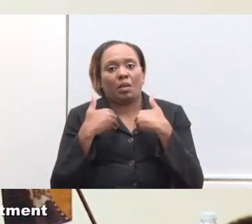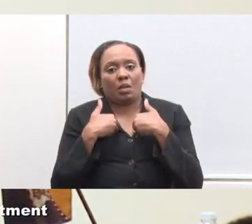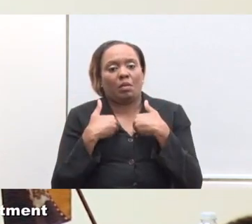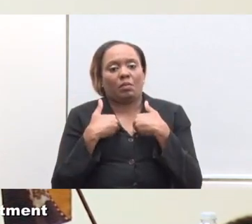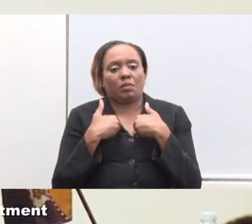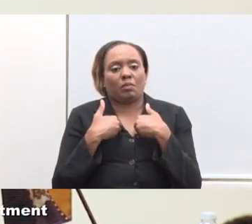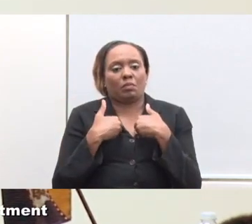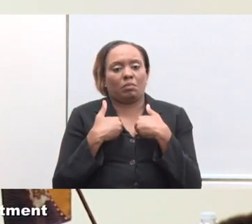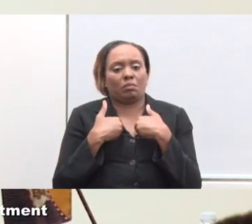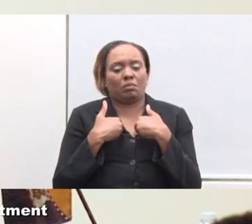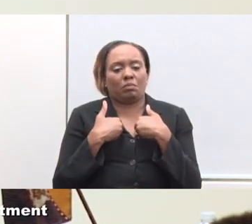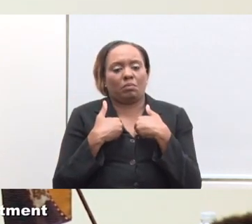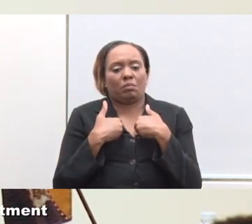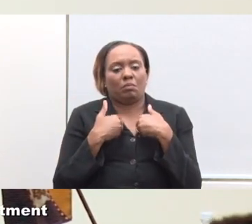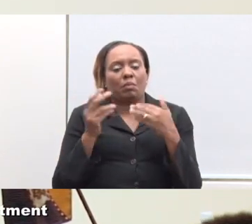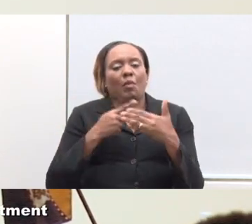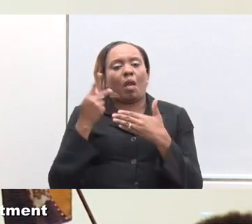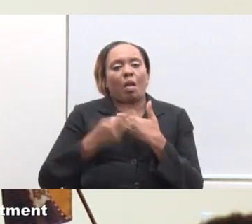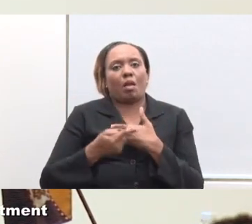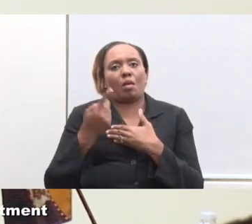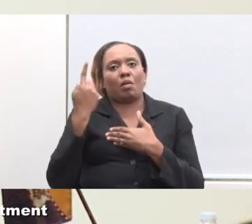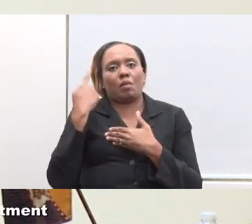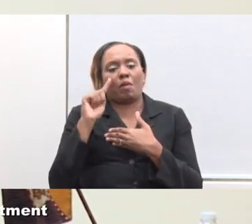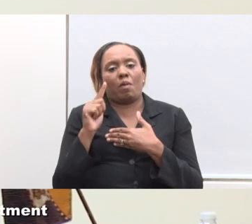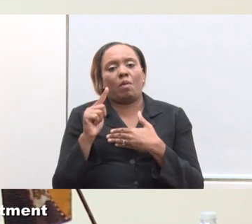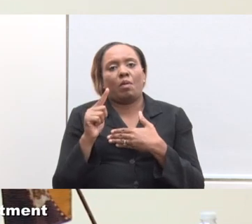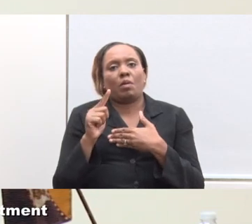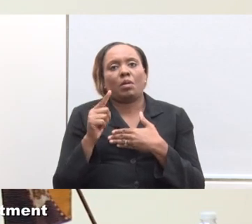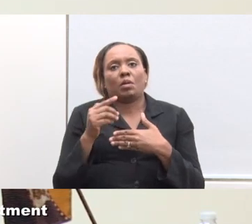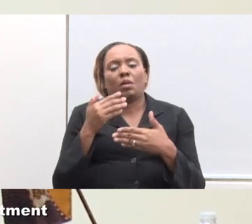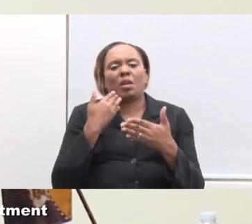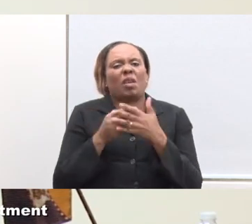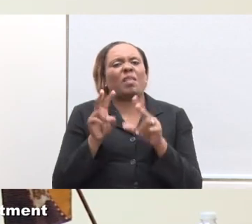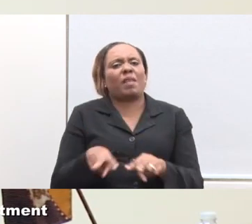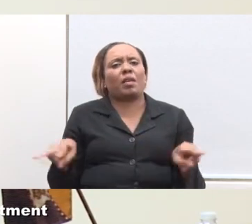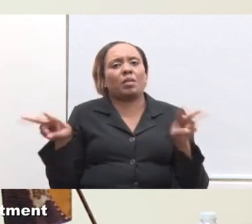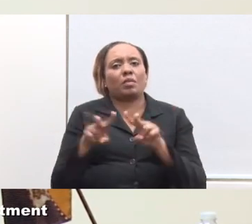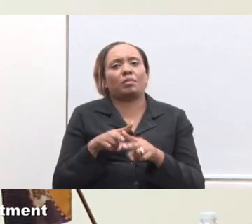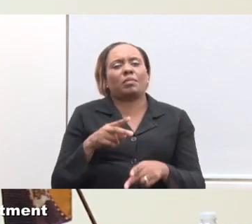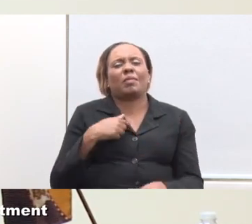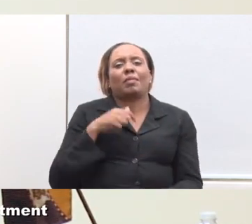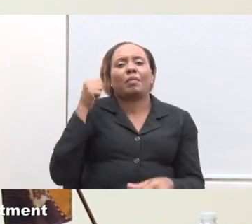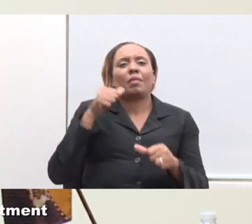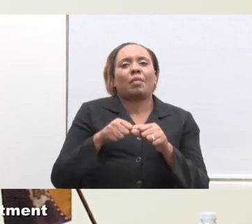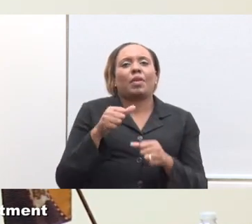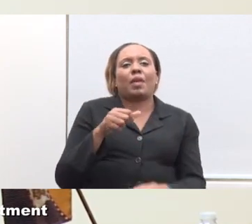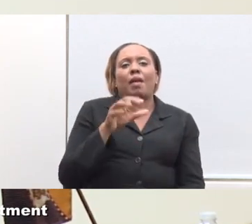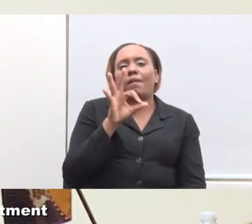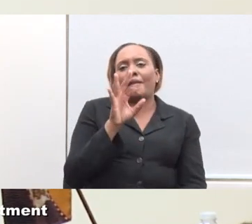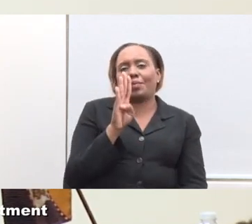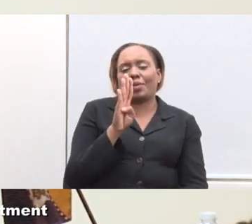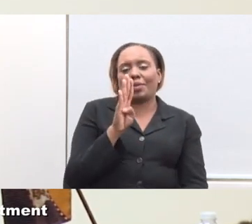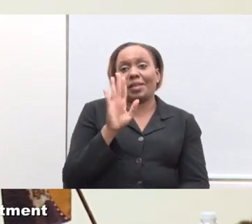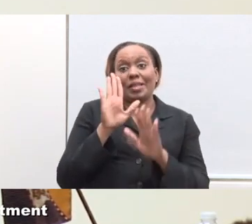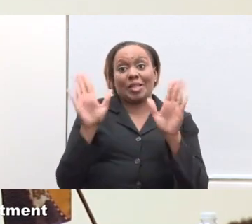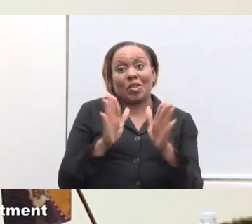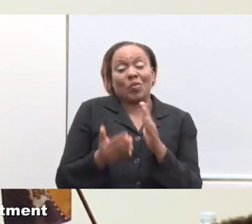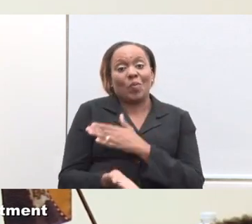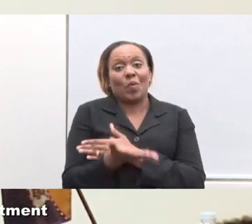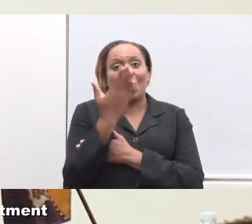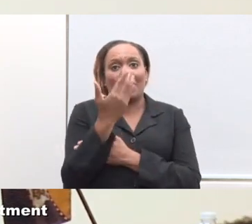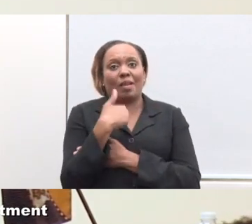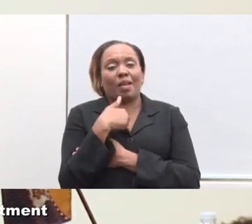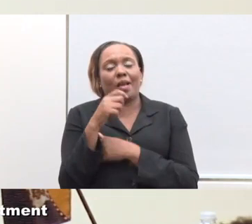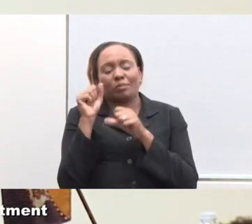shape values. On my Facebook page on Sunday morning at 5:30, I woke up and